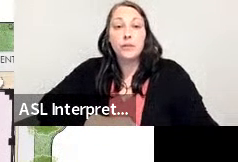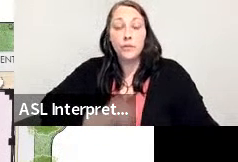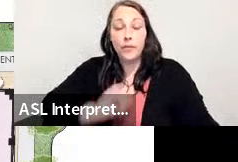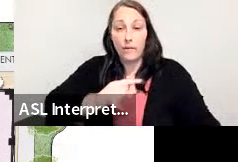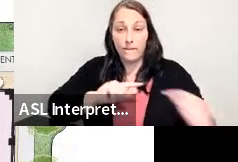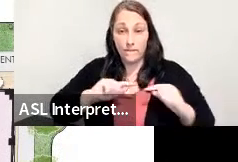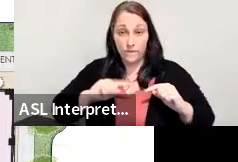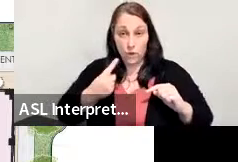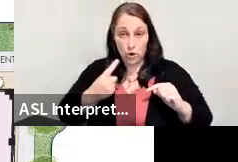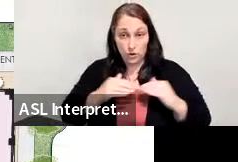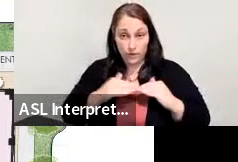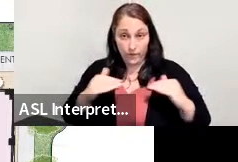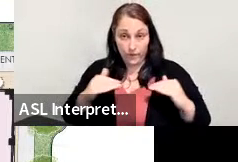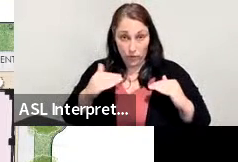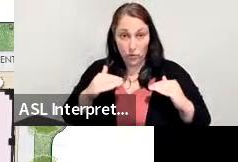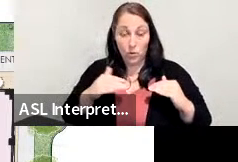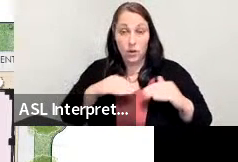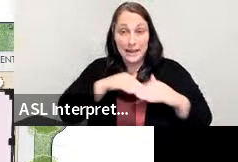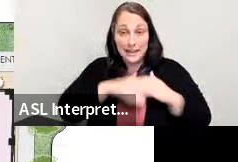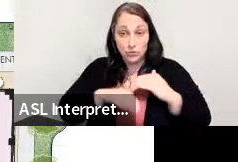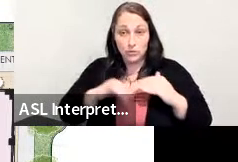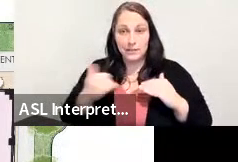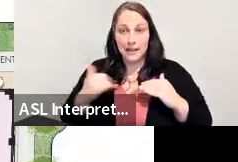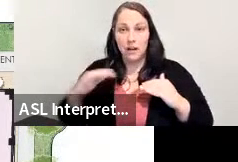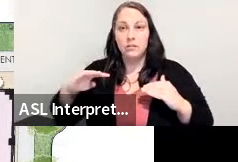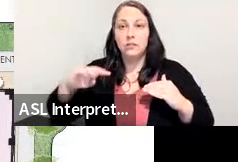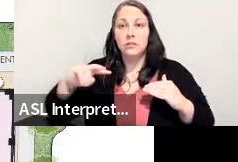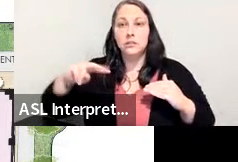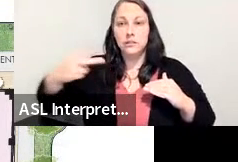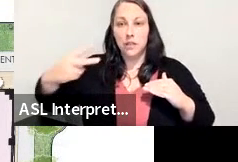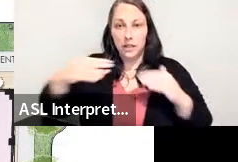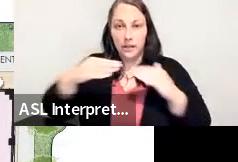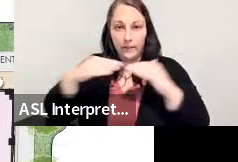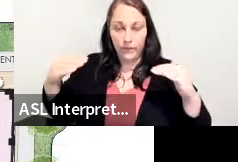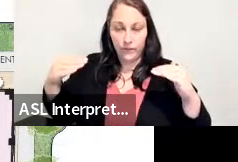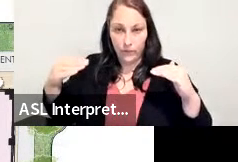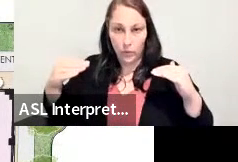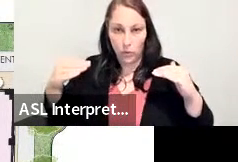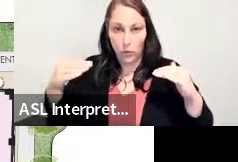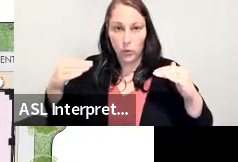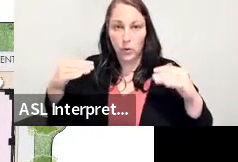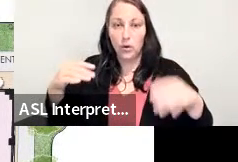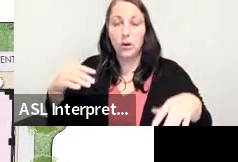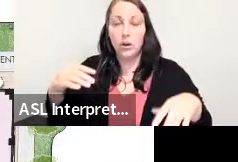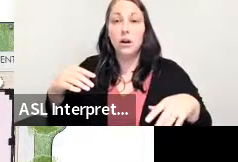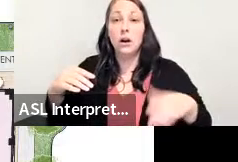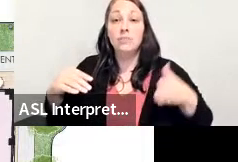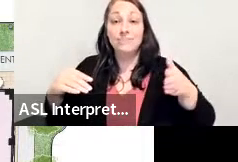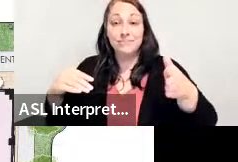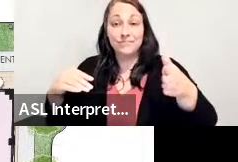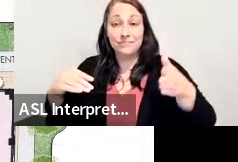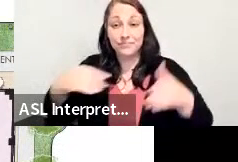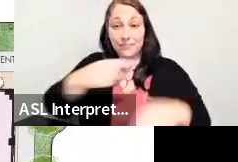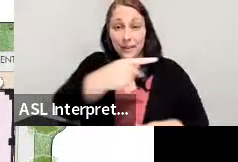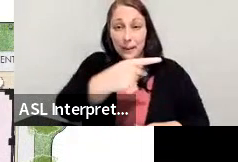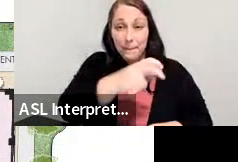can see here on Penn Street, we have varied sizes of retail all along Penn Street.